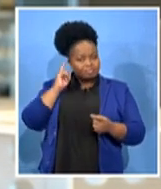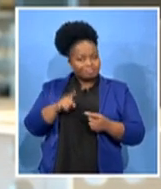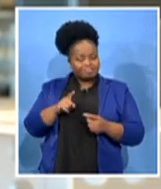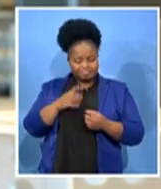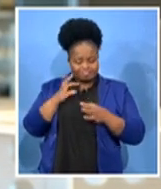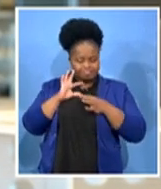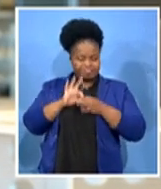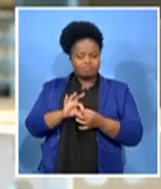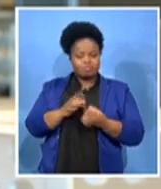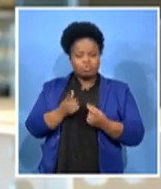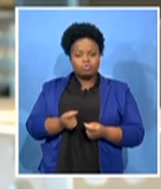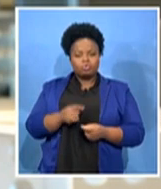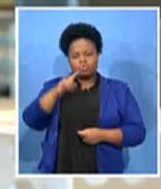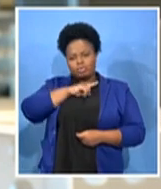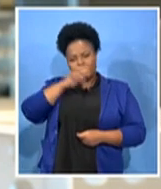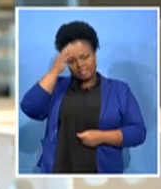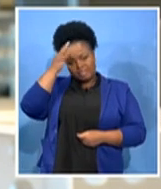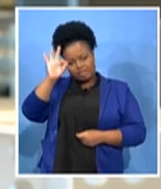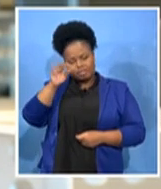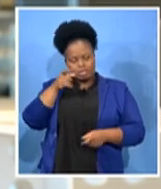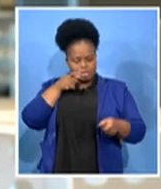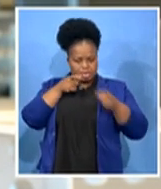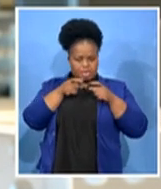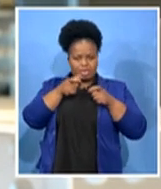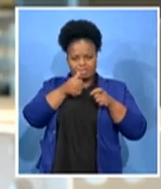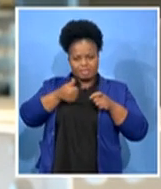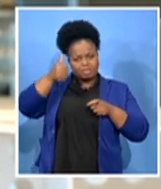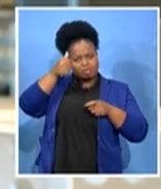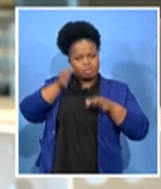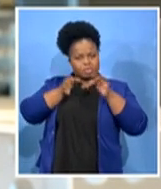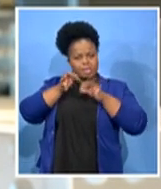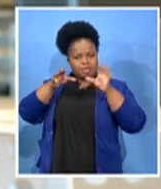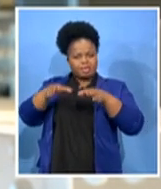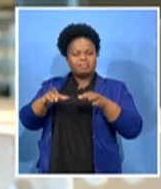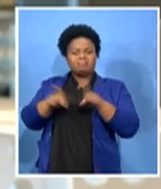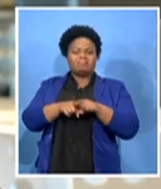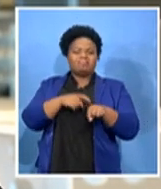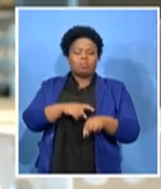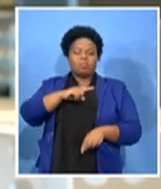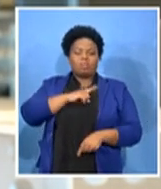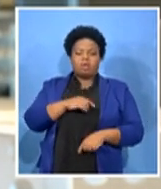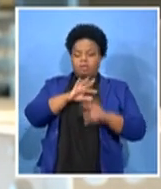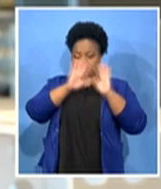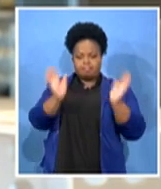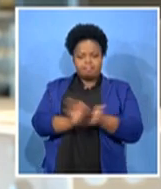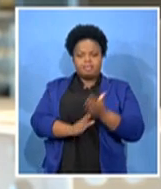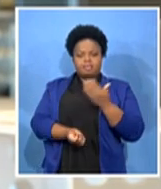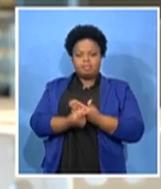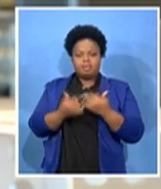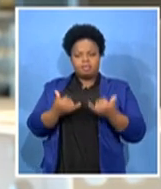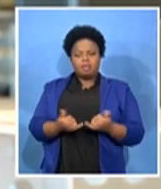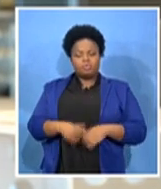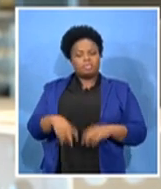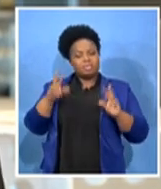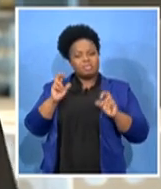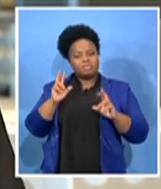is the governing party, and in the face of perhaps what is happening, the issue and the related stuff. So